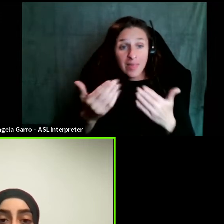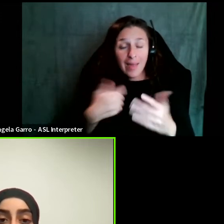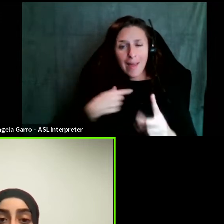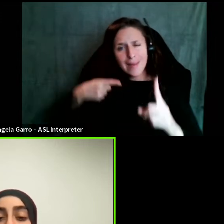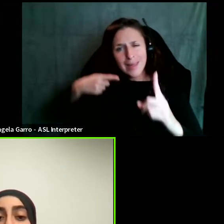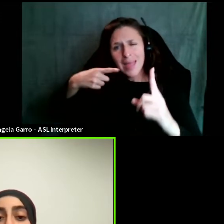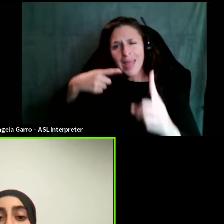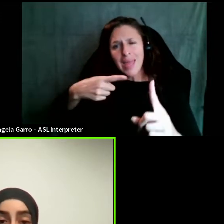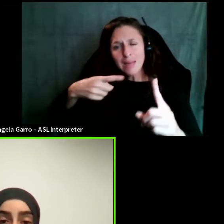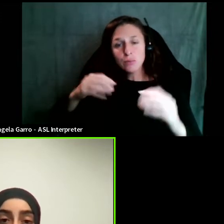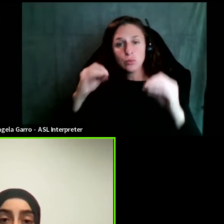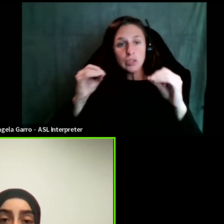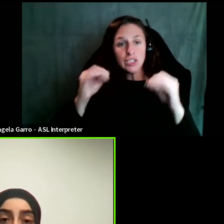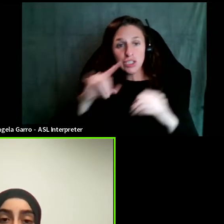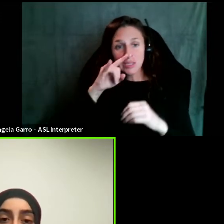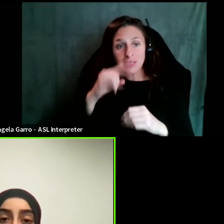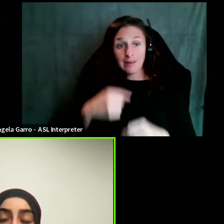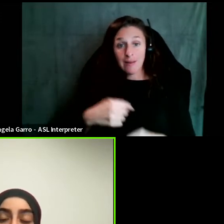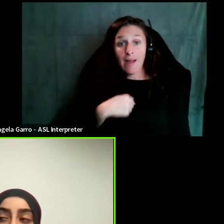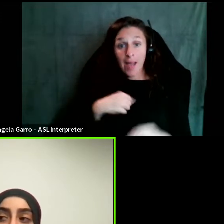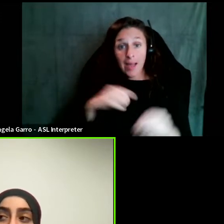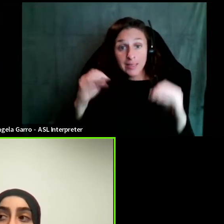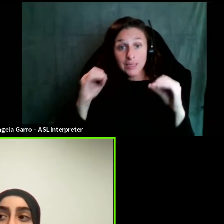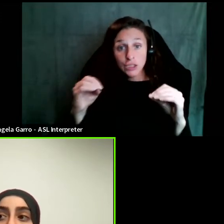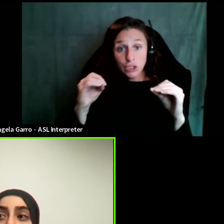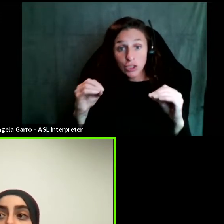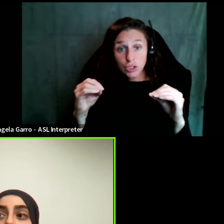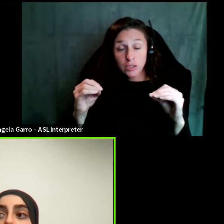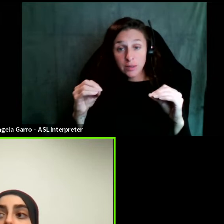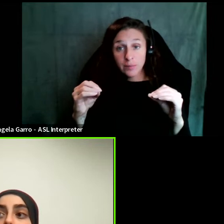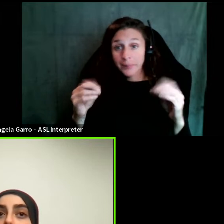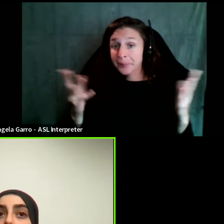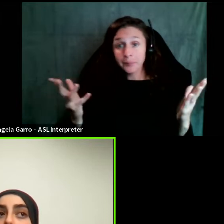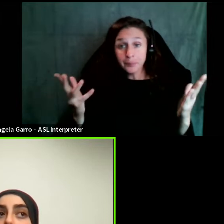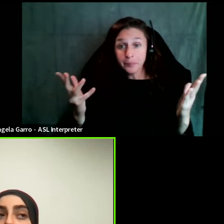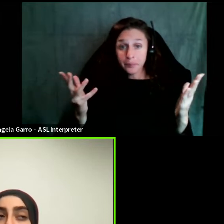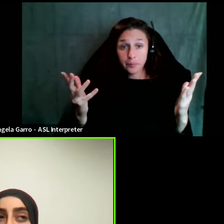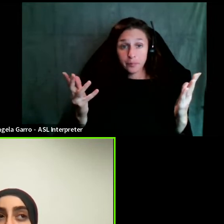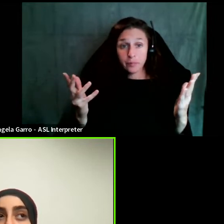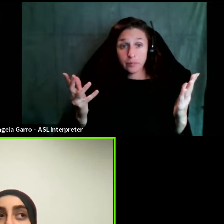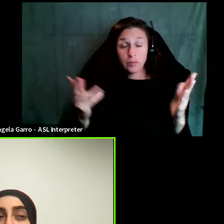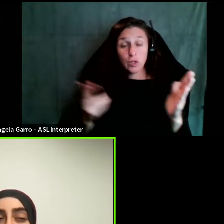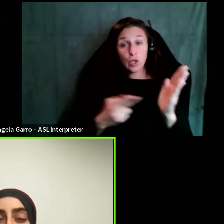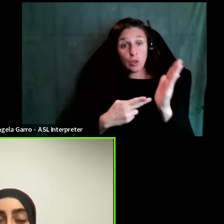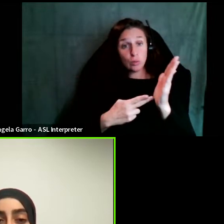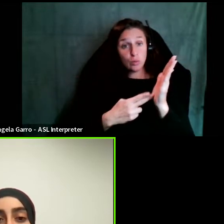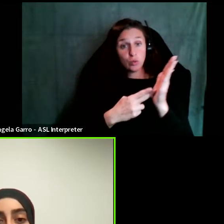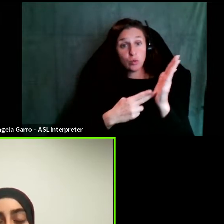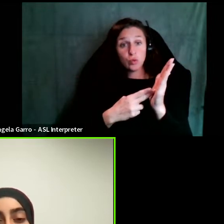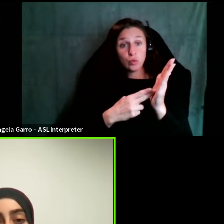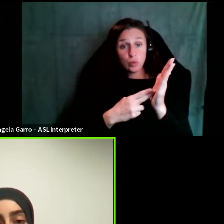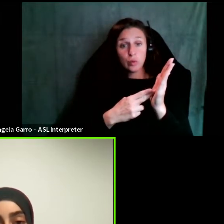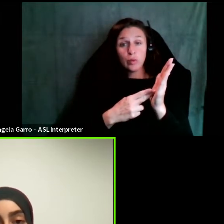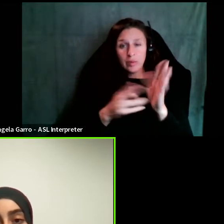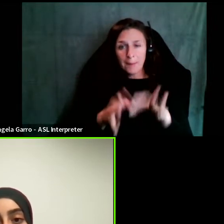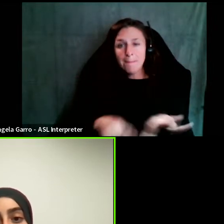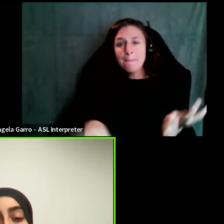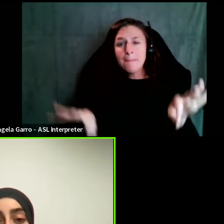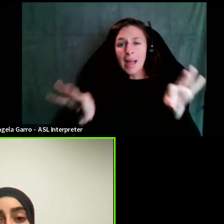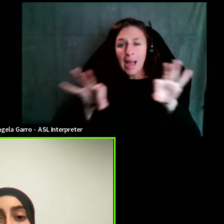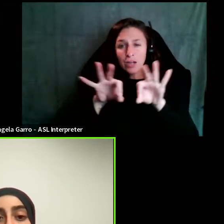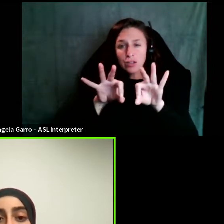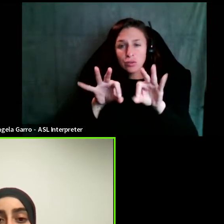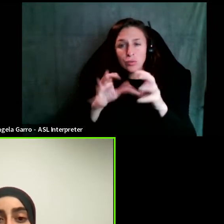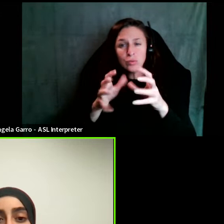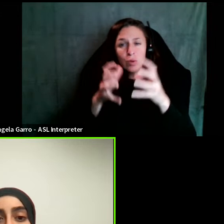teach the kids that I teach, it's that the truth matters that much more